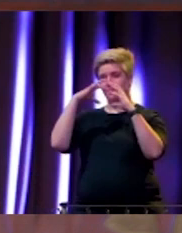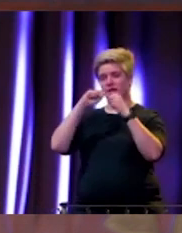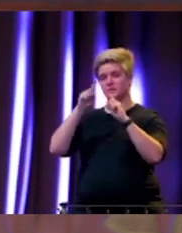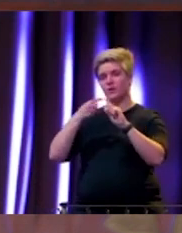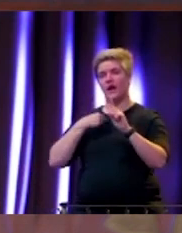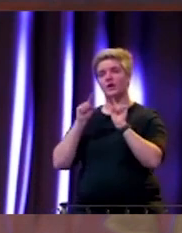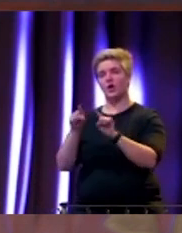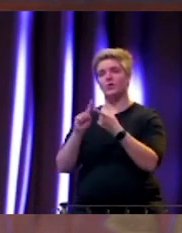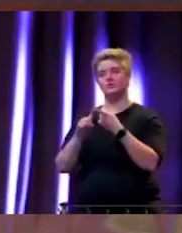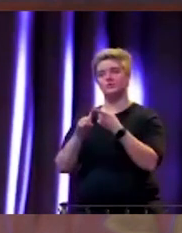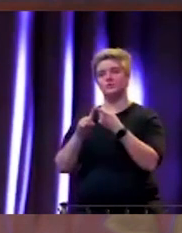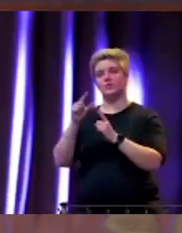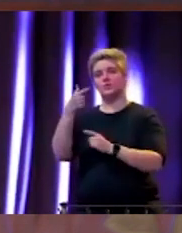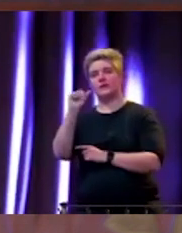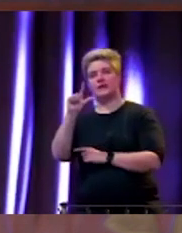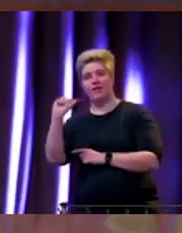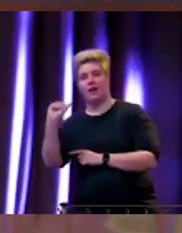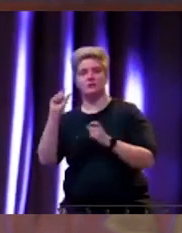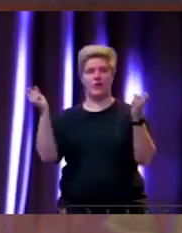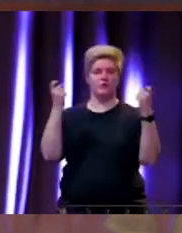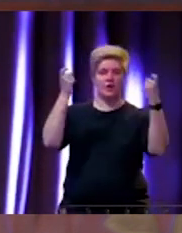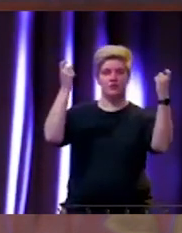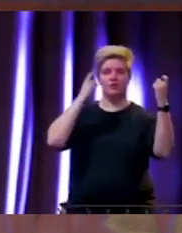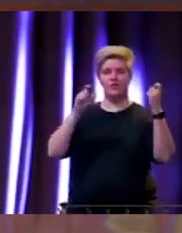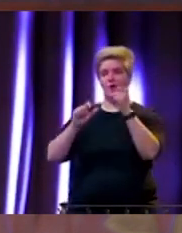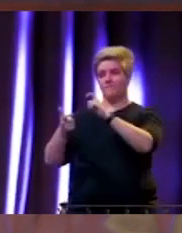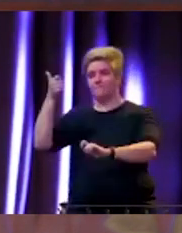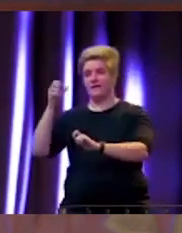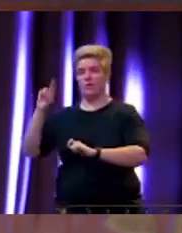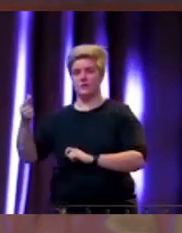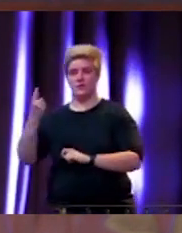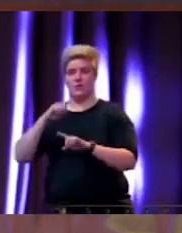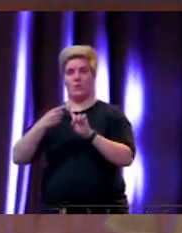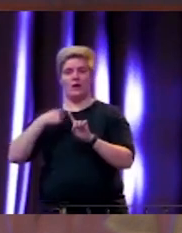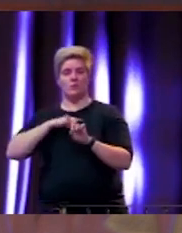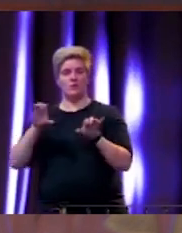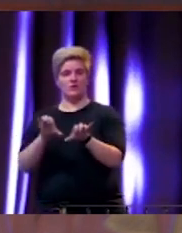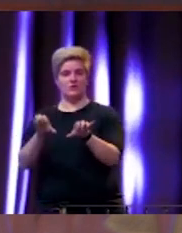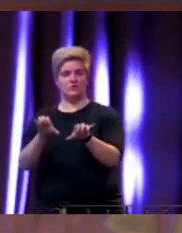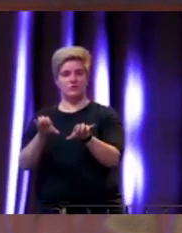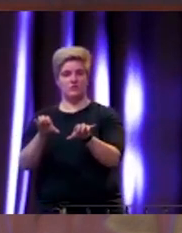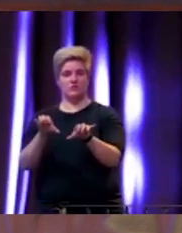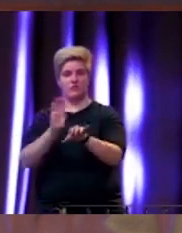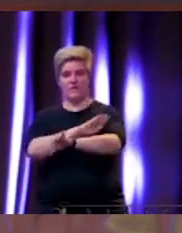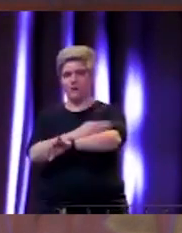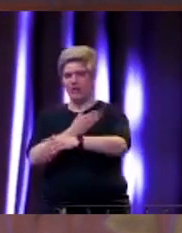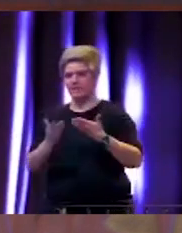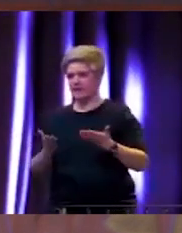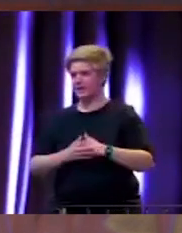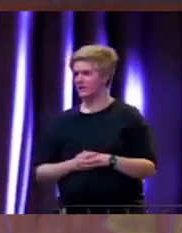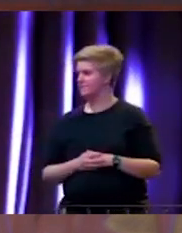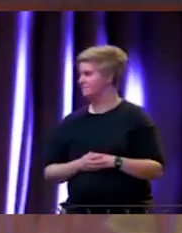I'm always amazed when I go to like galas or fundraisers for large organizations when they do the paddle raise